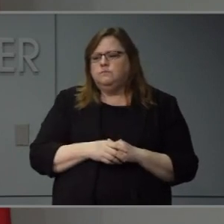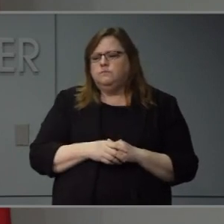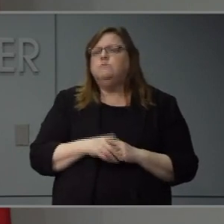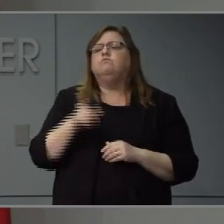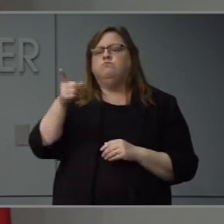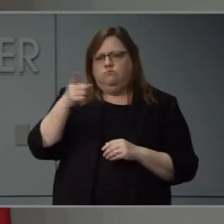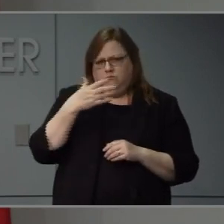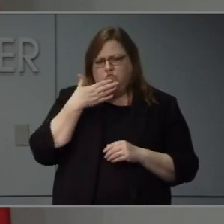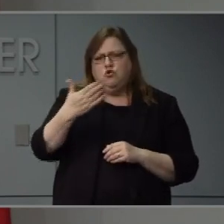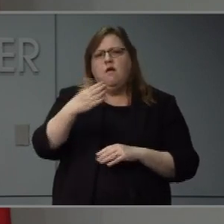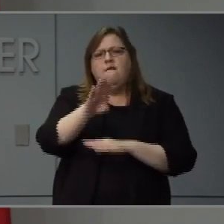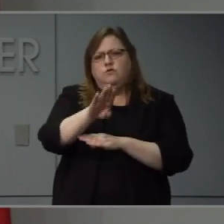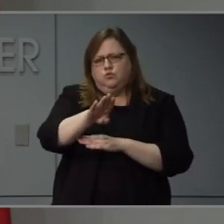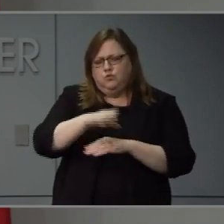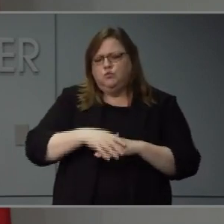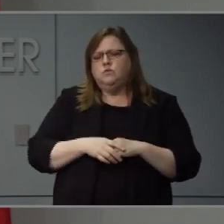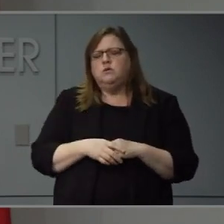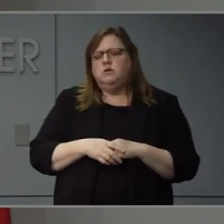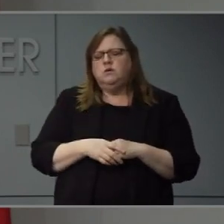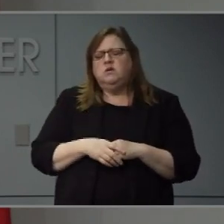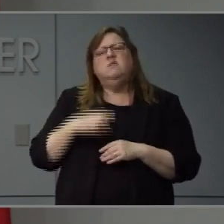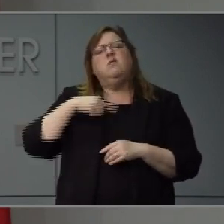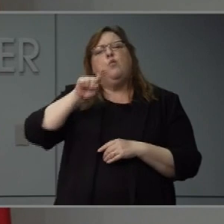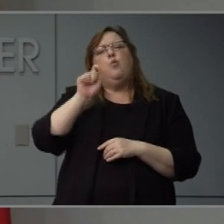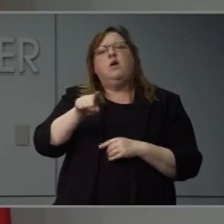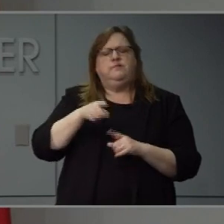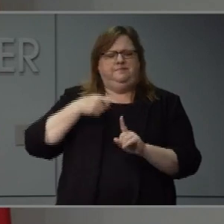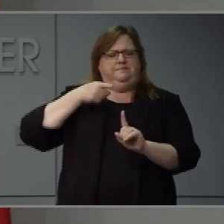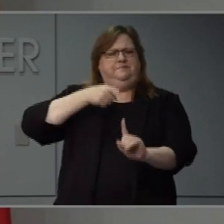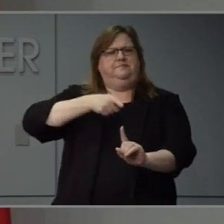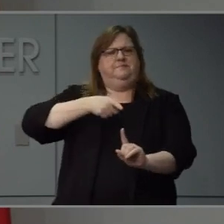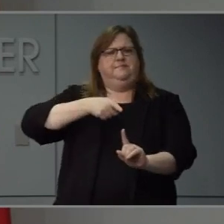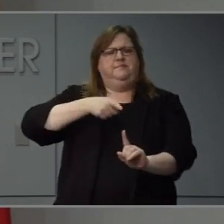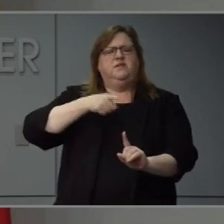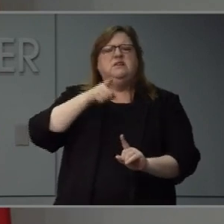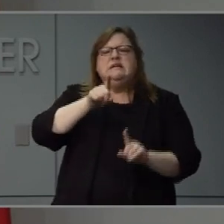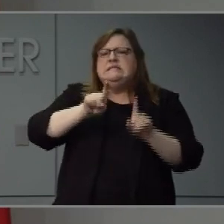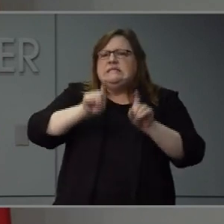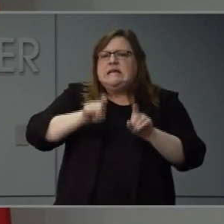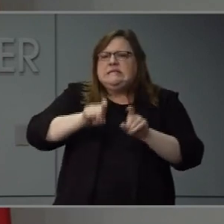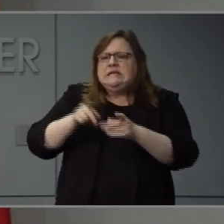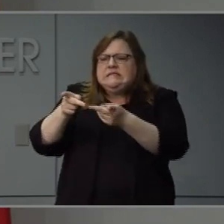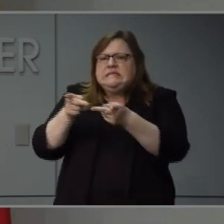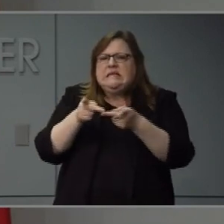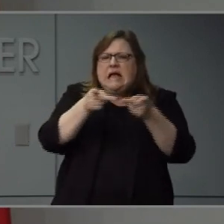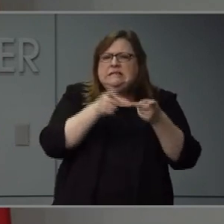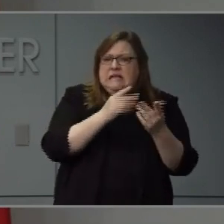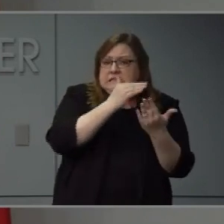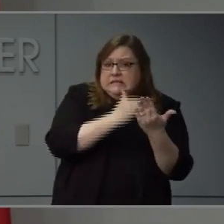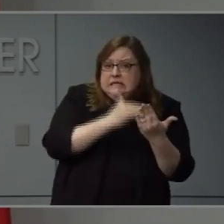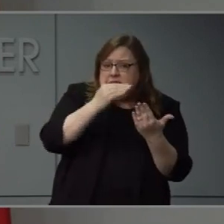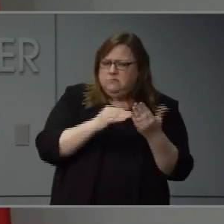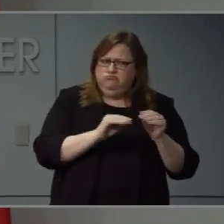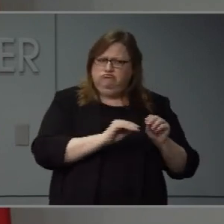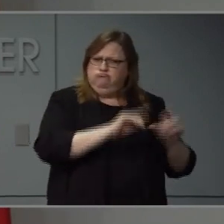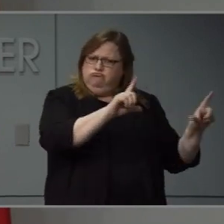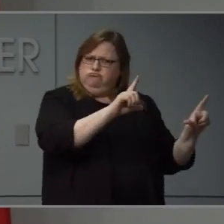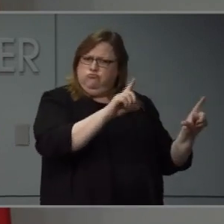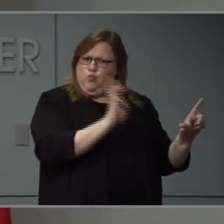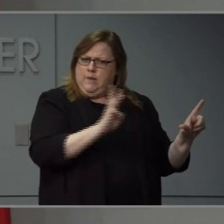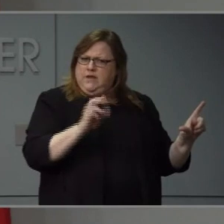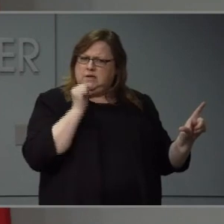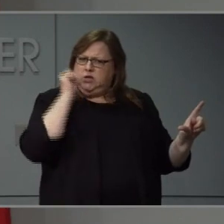Good afternoon. Question regarding the testing sites list, which was released yesterday, specifically